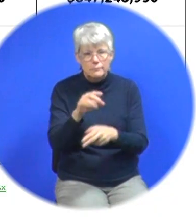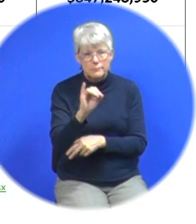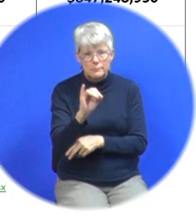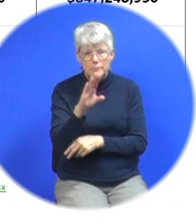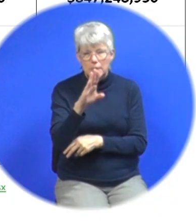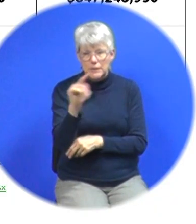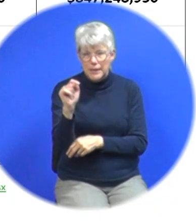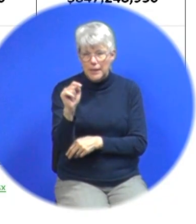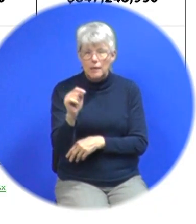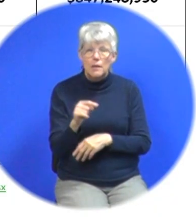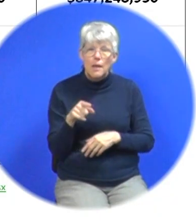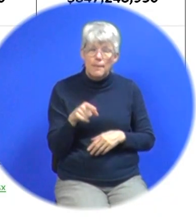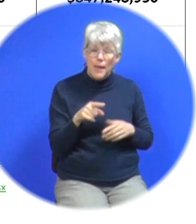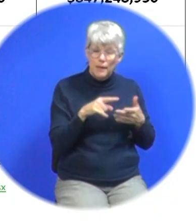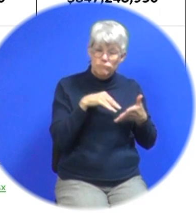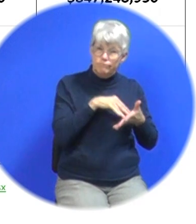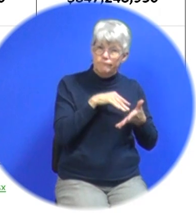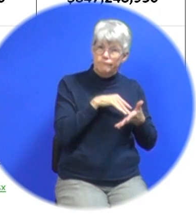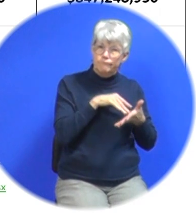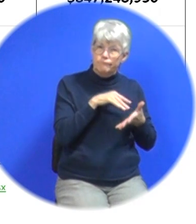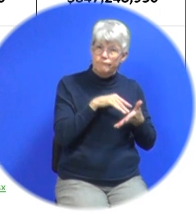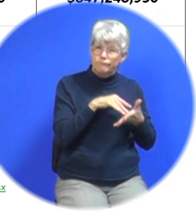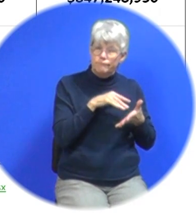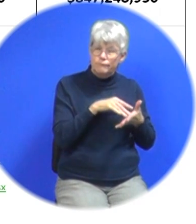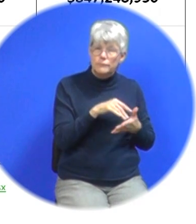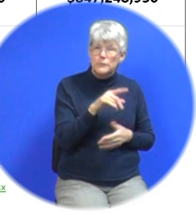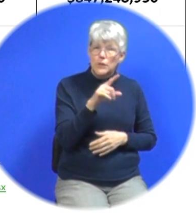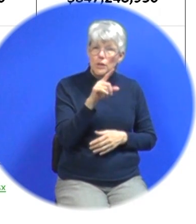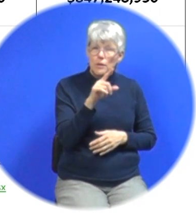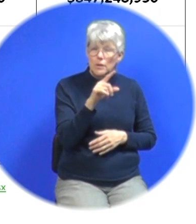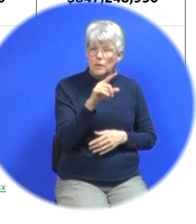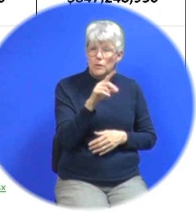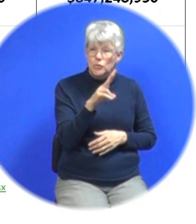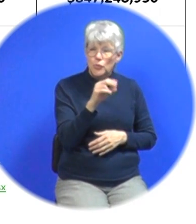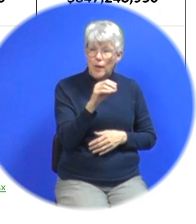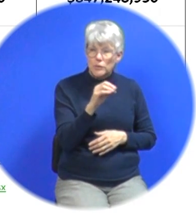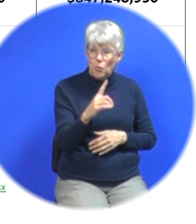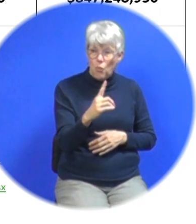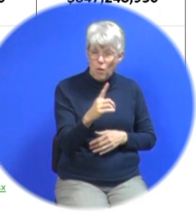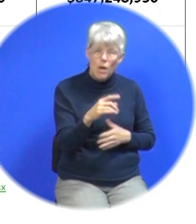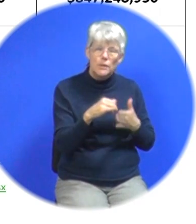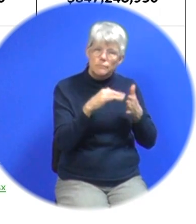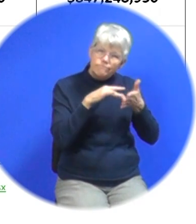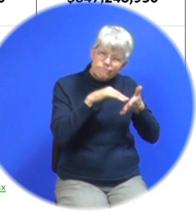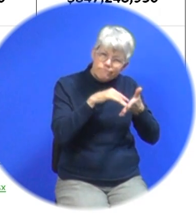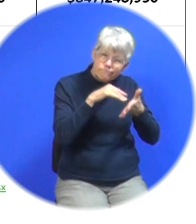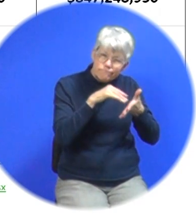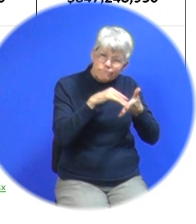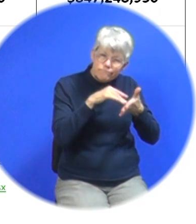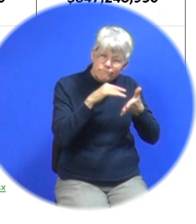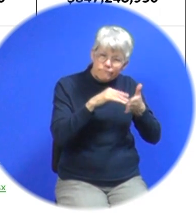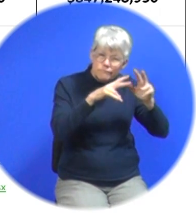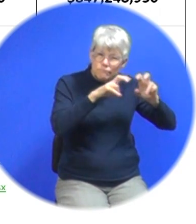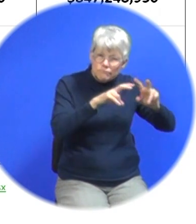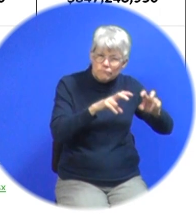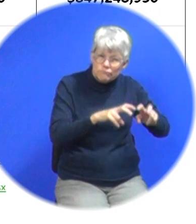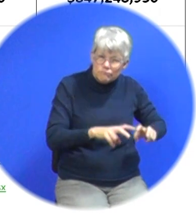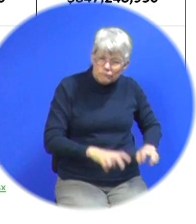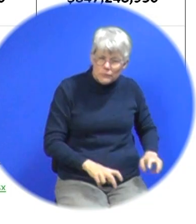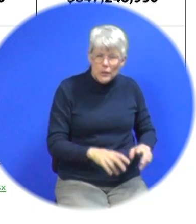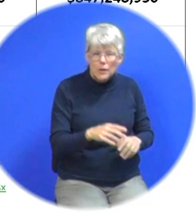looked at the cost of that back in 2001, and the cost of one of those options, or each of those options, was $16 or $82